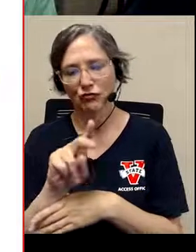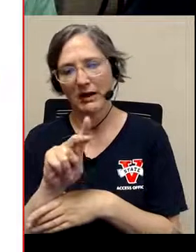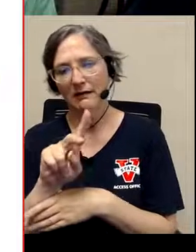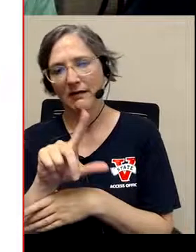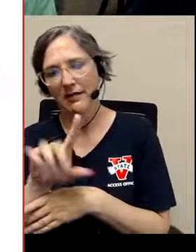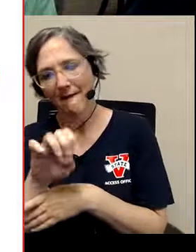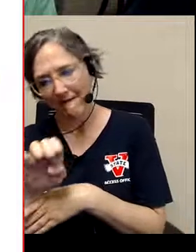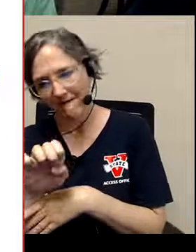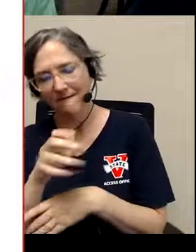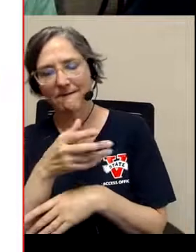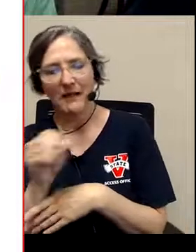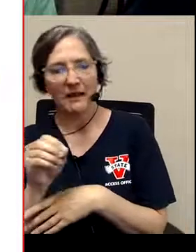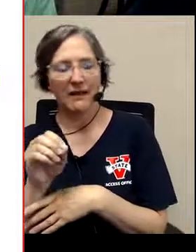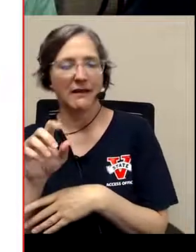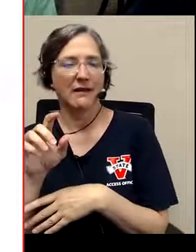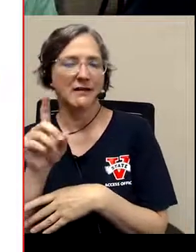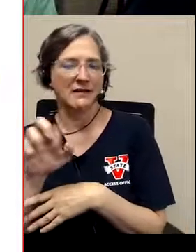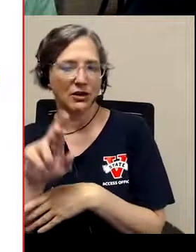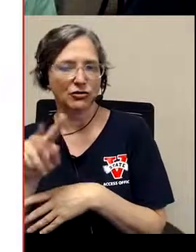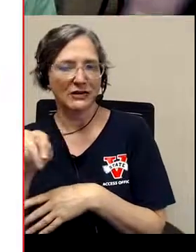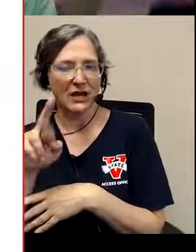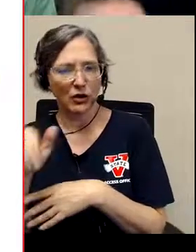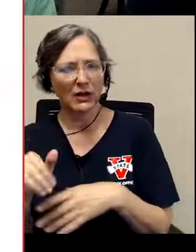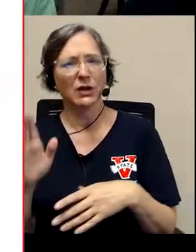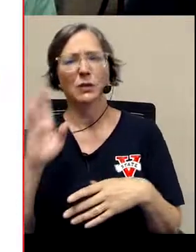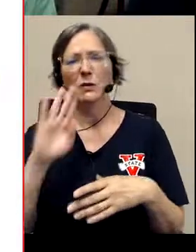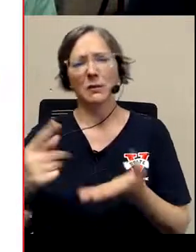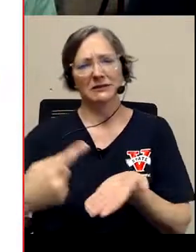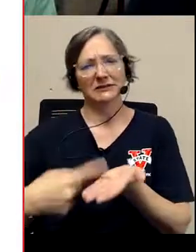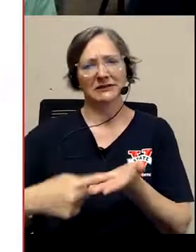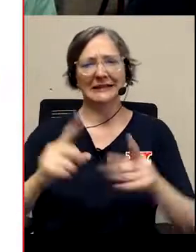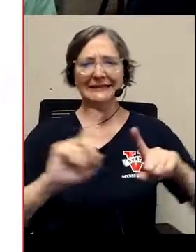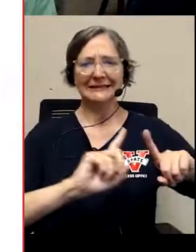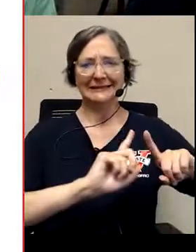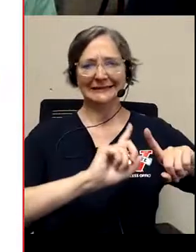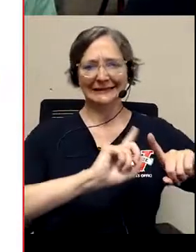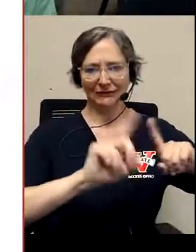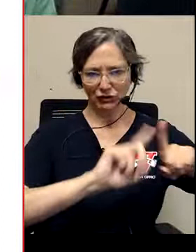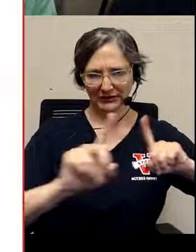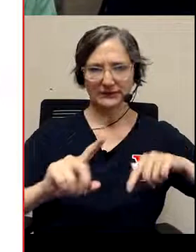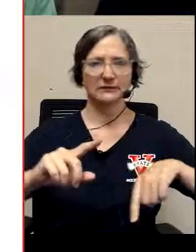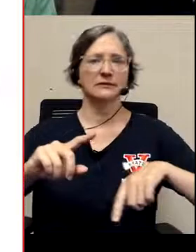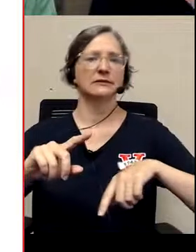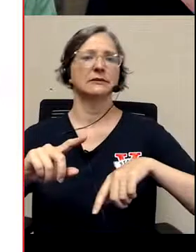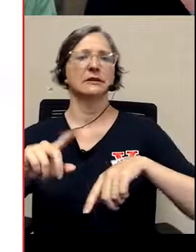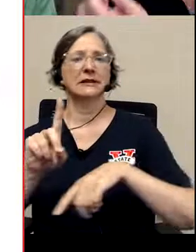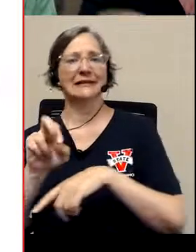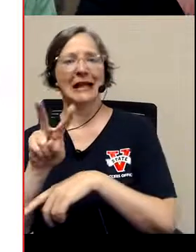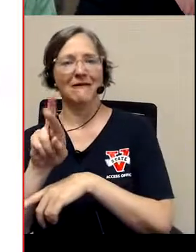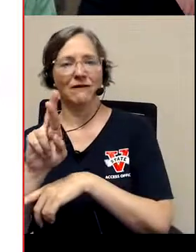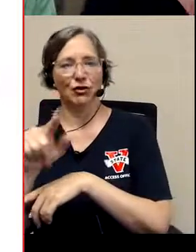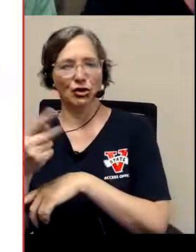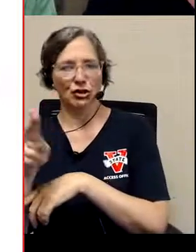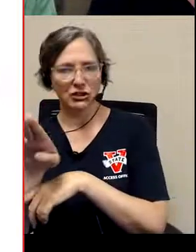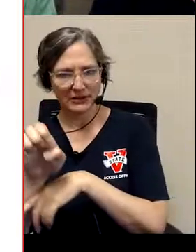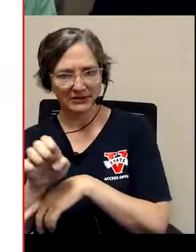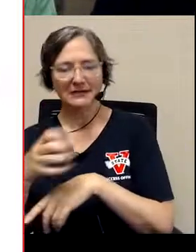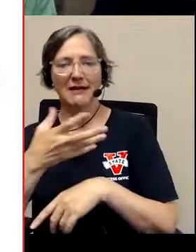differences, divergence, and diversity. When I think about divergence, I think about the literature book, you know, because